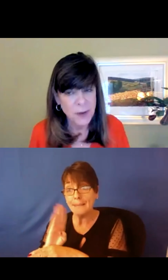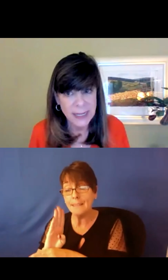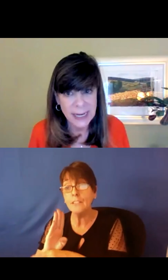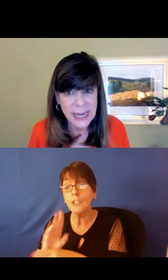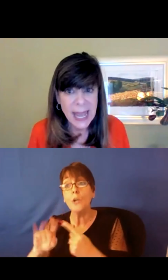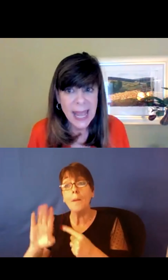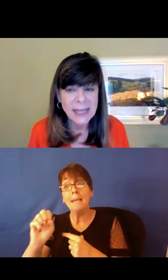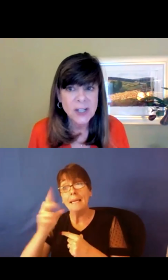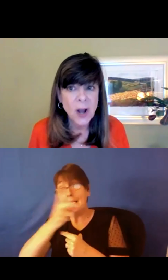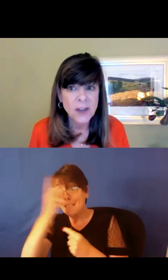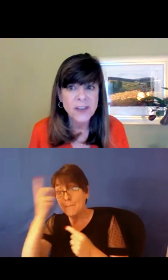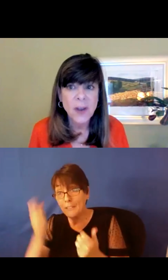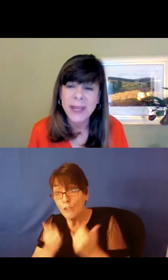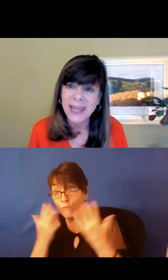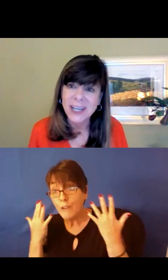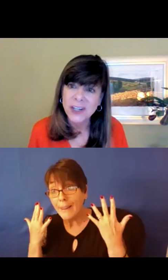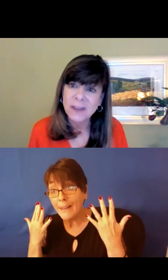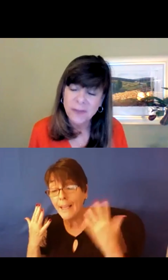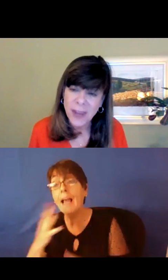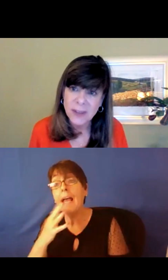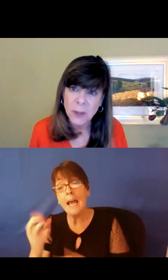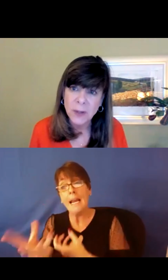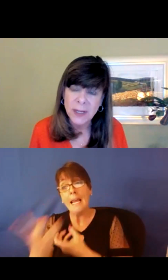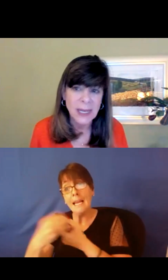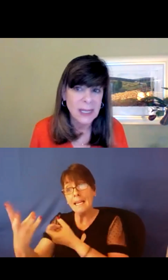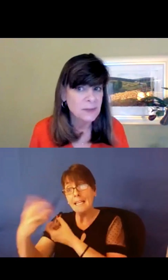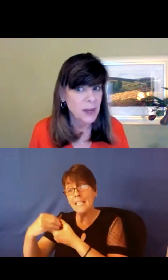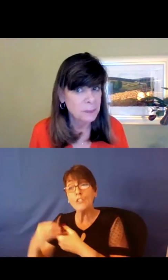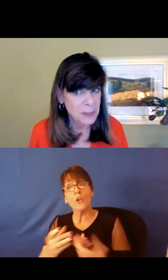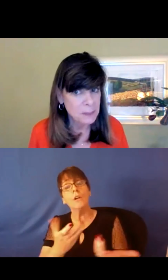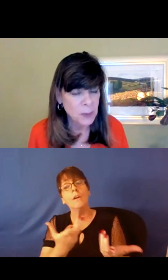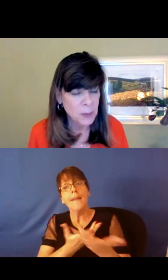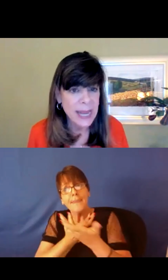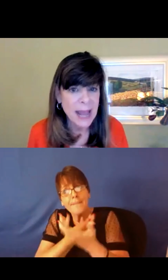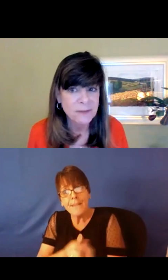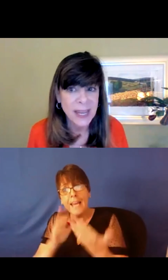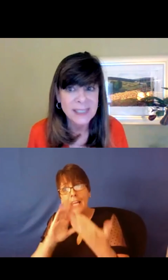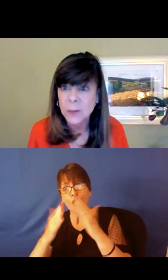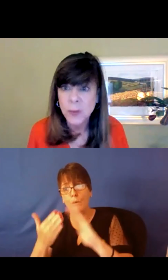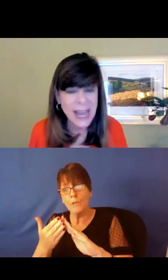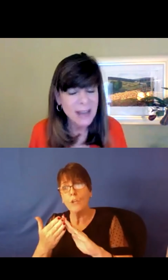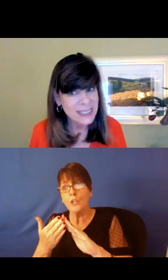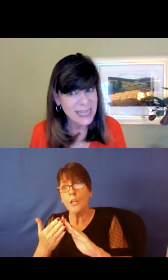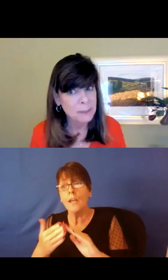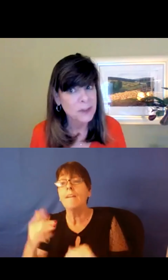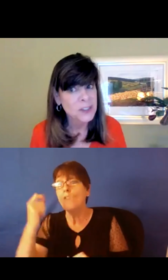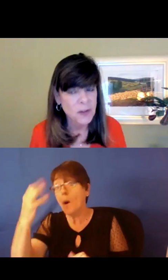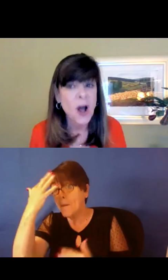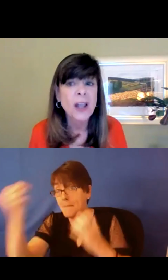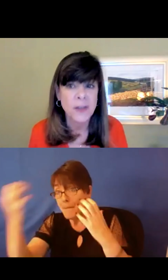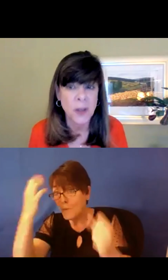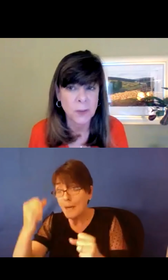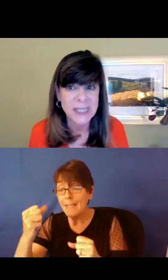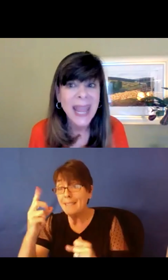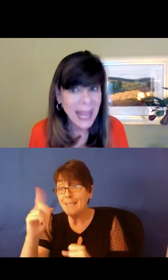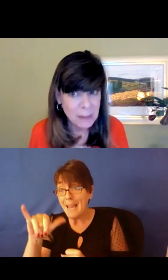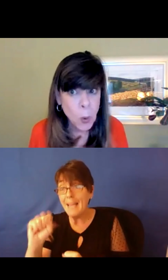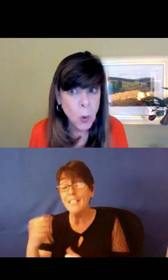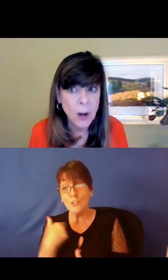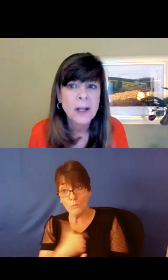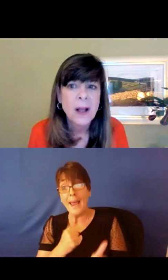dementia friendly, and also engaging the faith community in developing memory cafes. And we have examples of all of